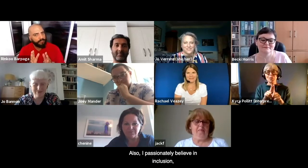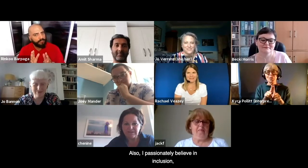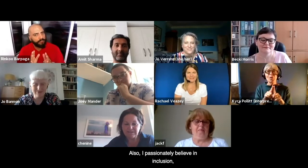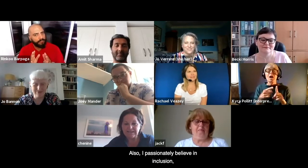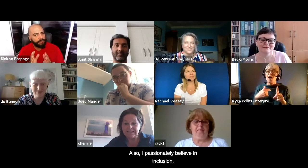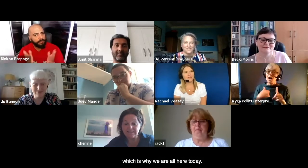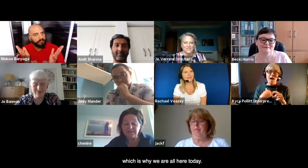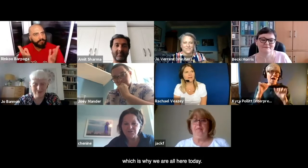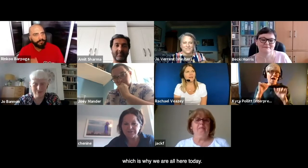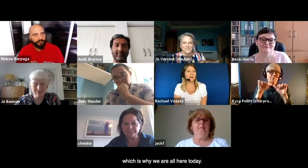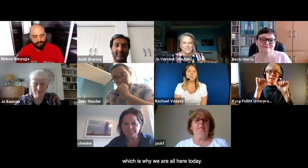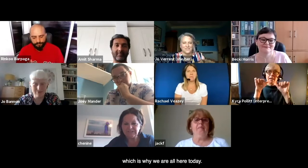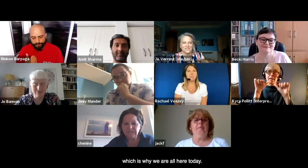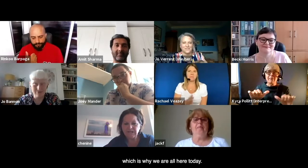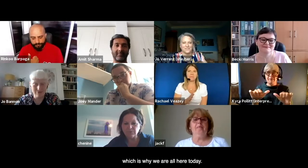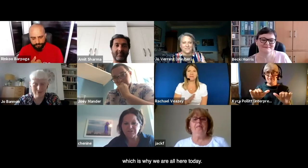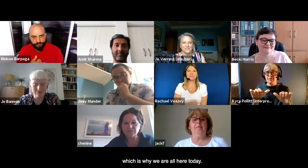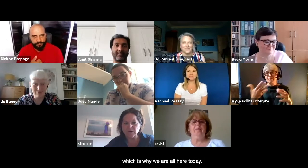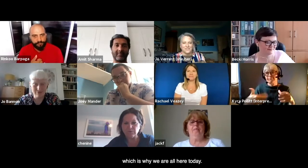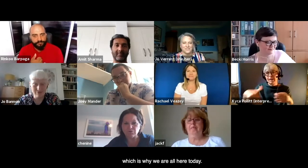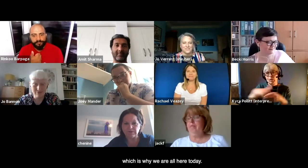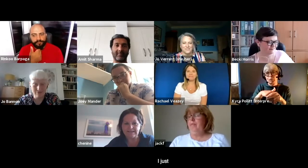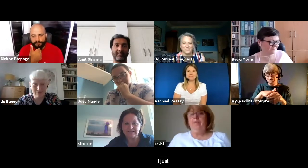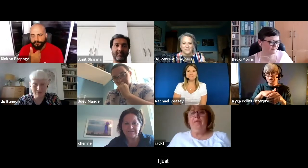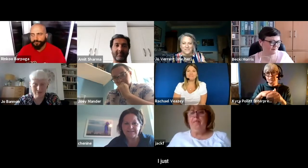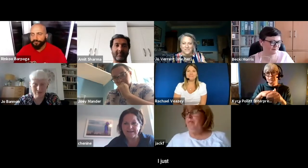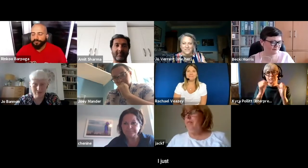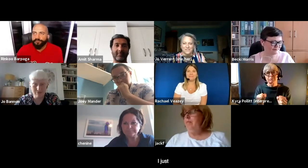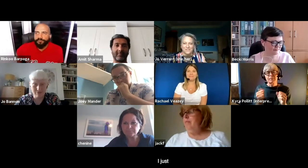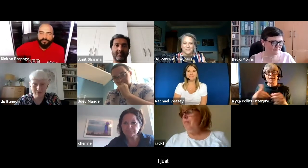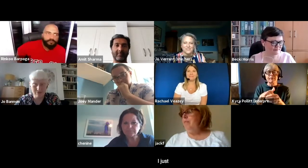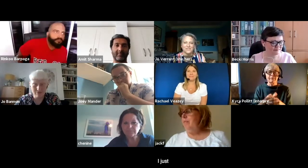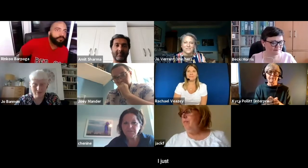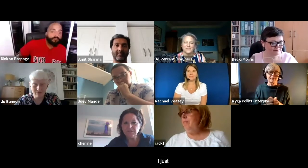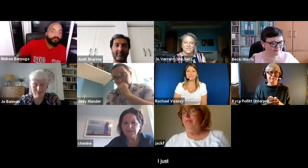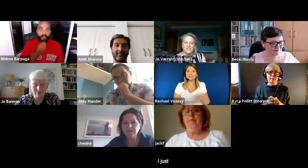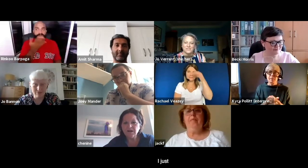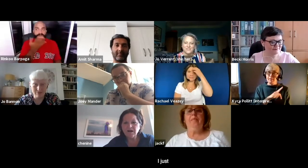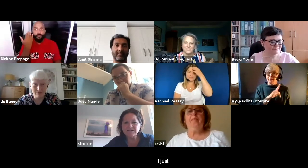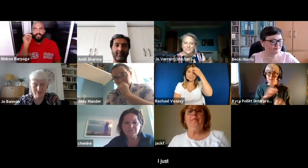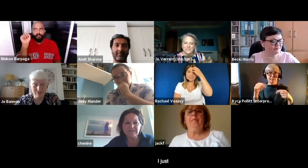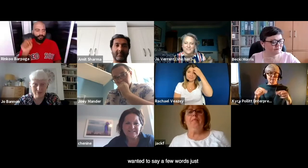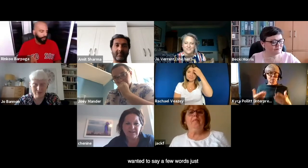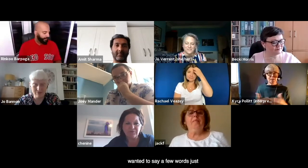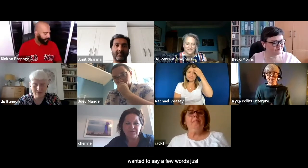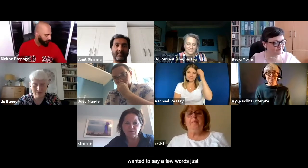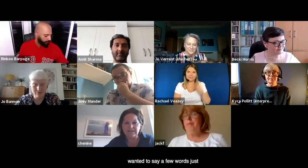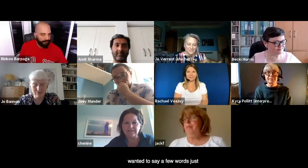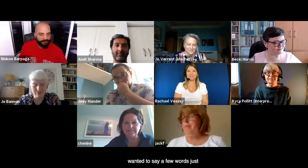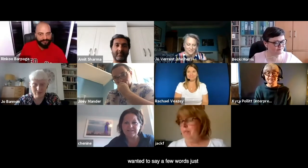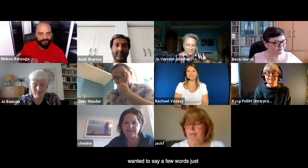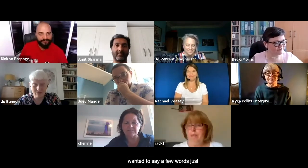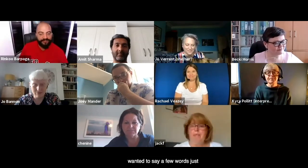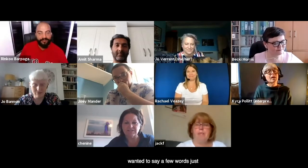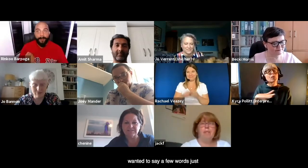believe in inclusion, which is why we're all here today. I just wanted to say a few